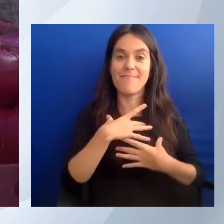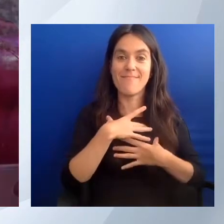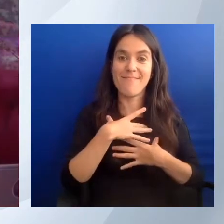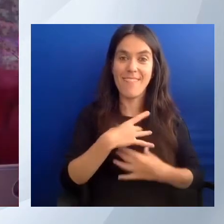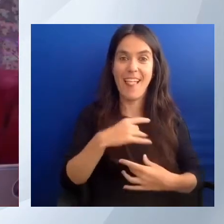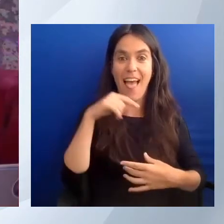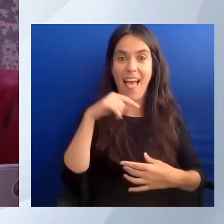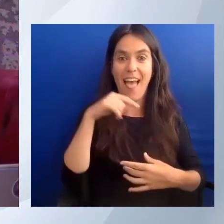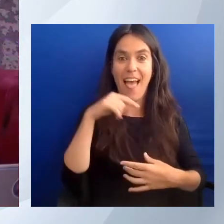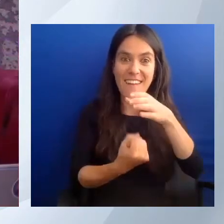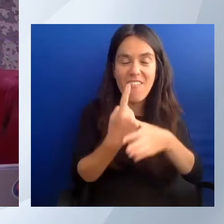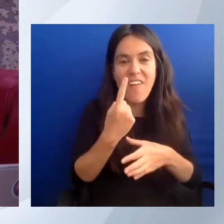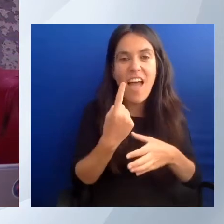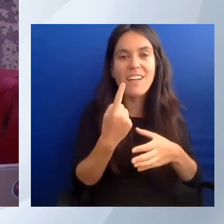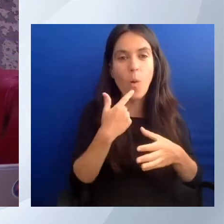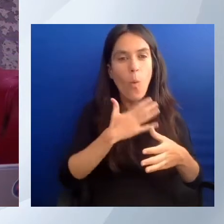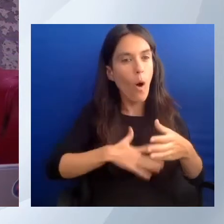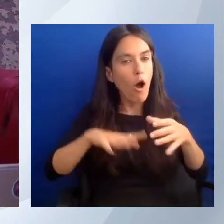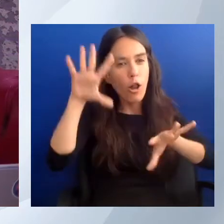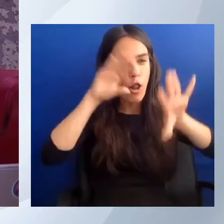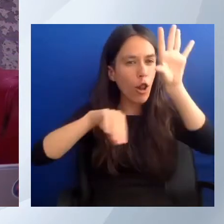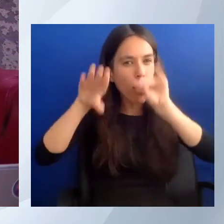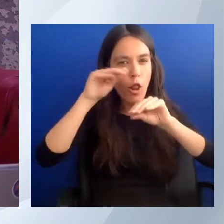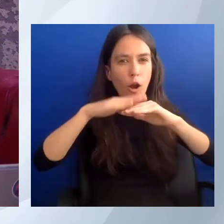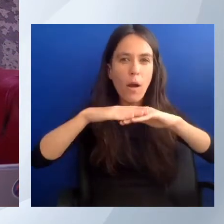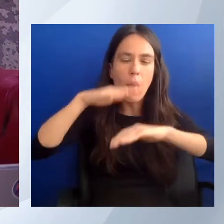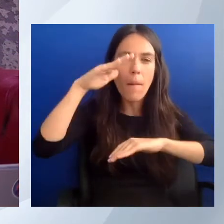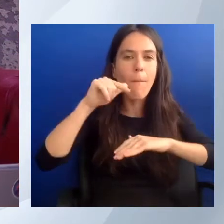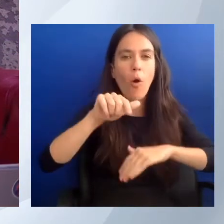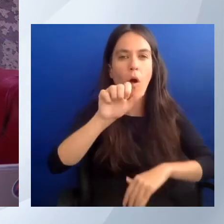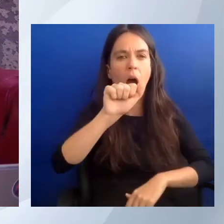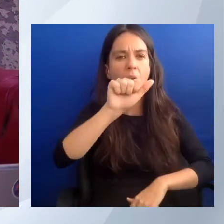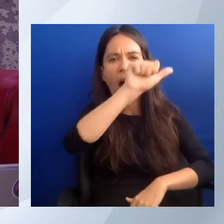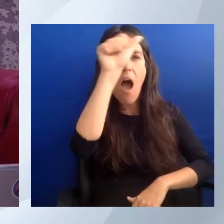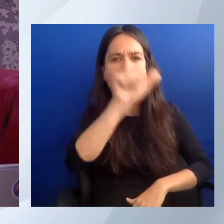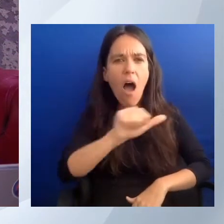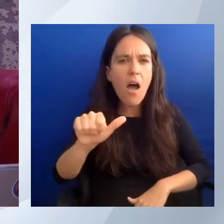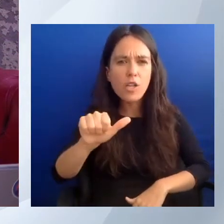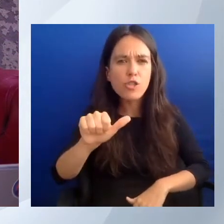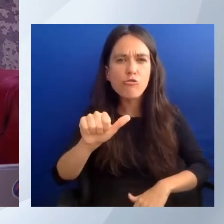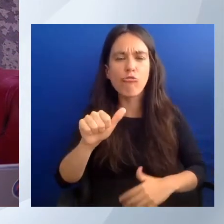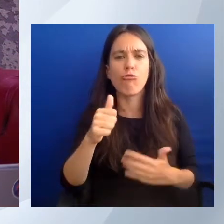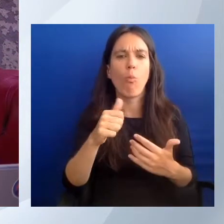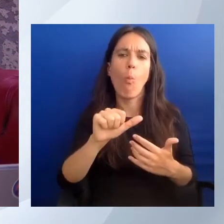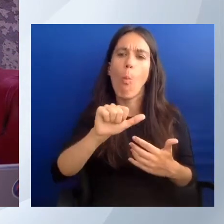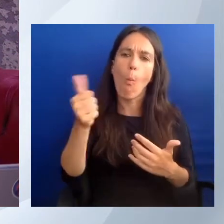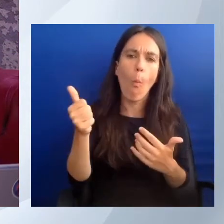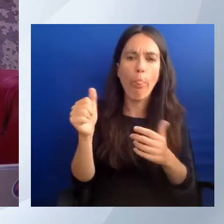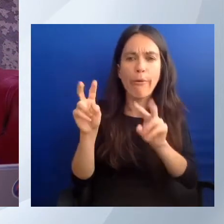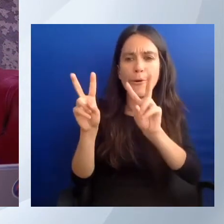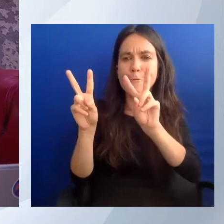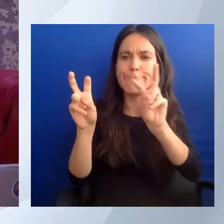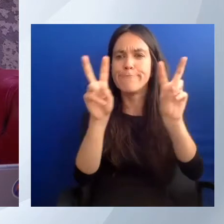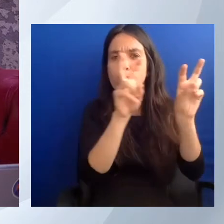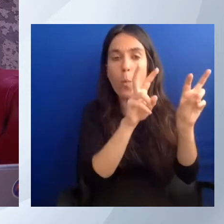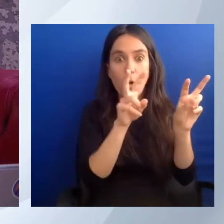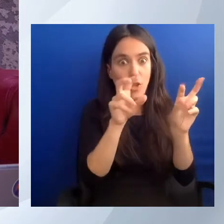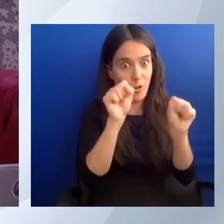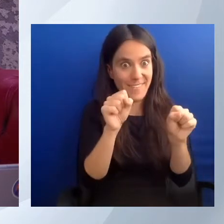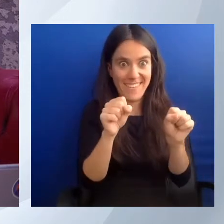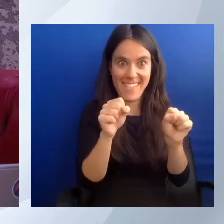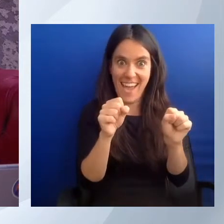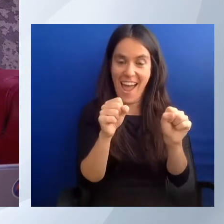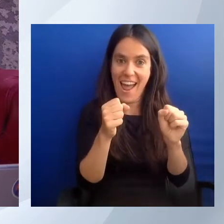learn more around Azure or other developer topics, then you can subscribe to our